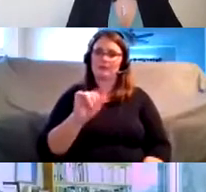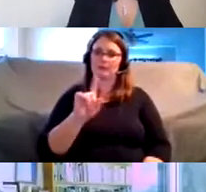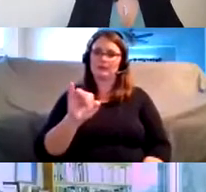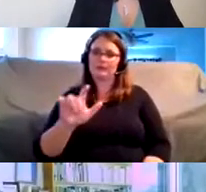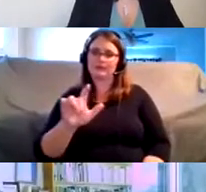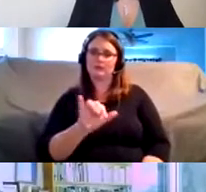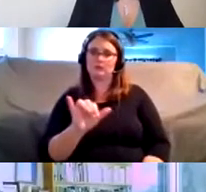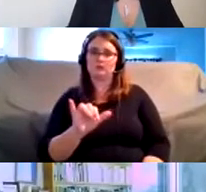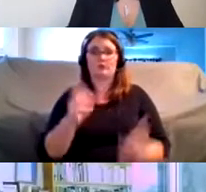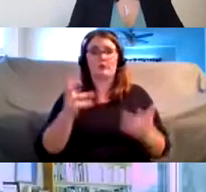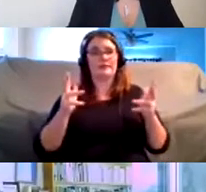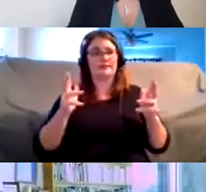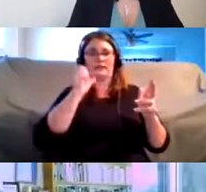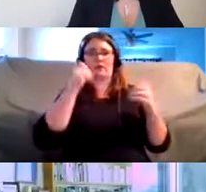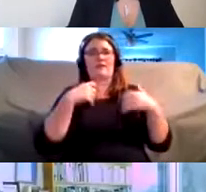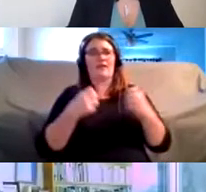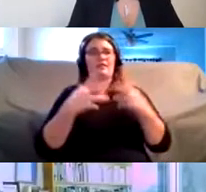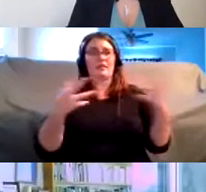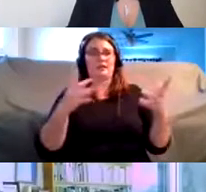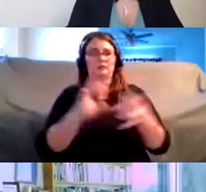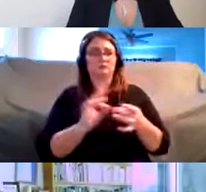much to say. Probably cut a lot of the things that I was going to say.